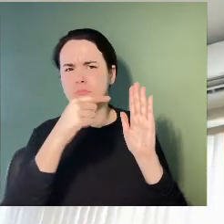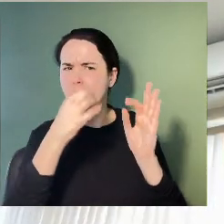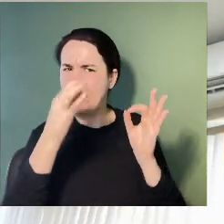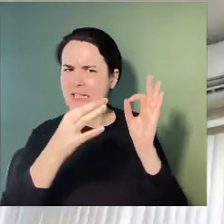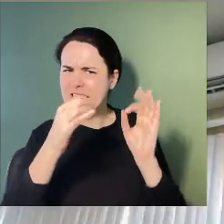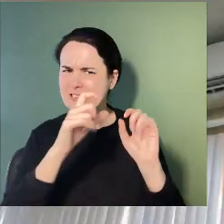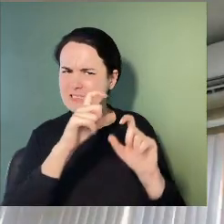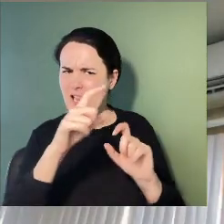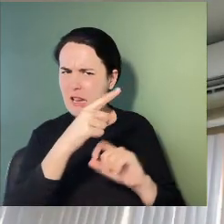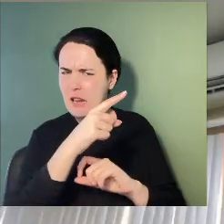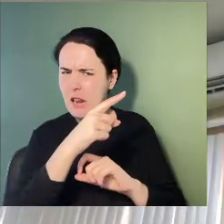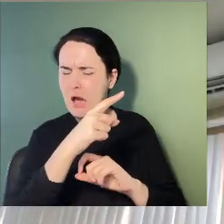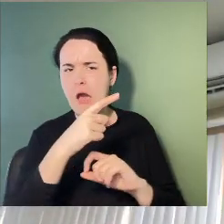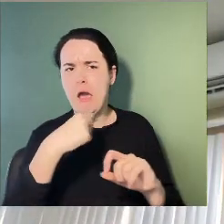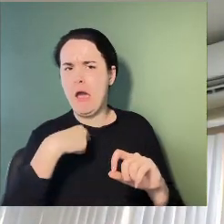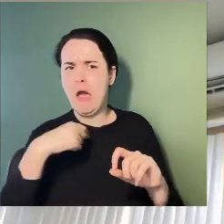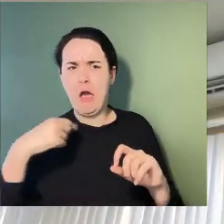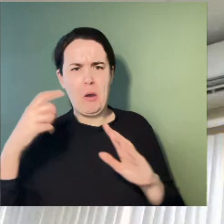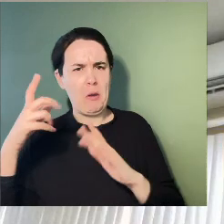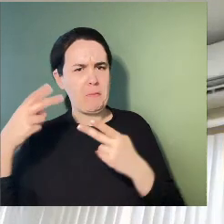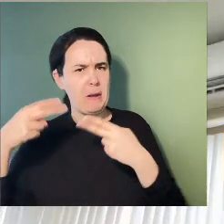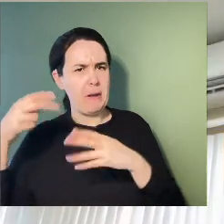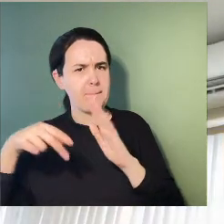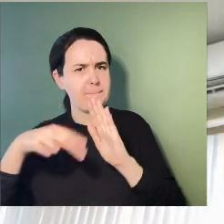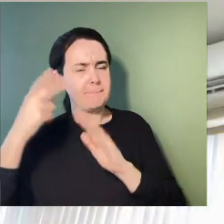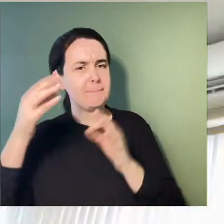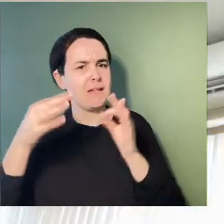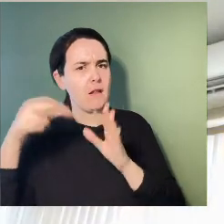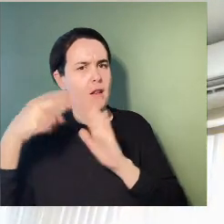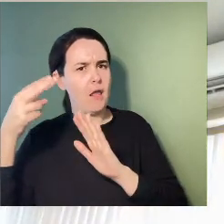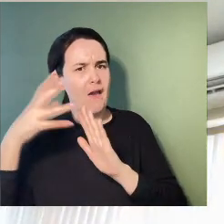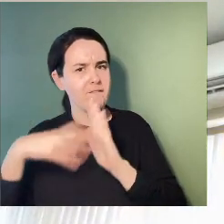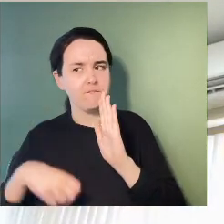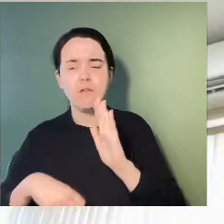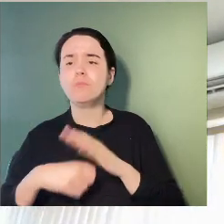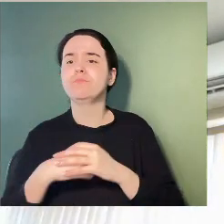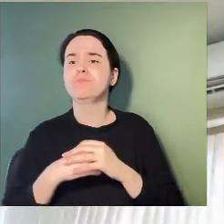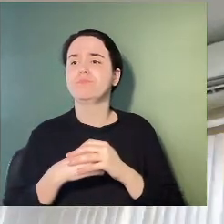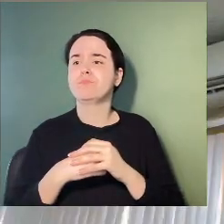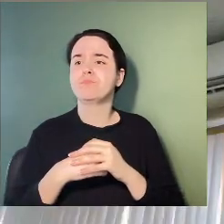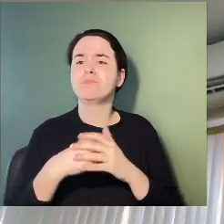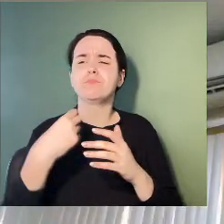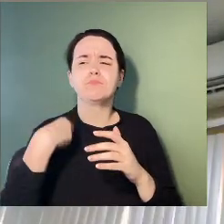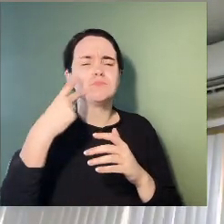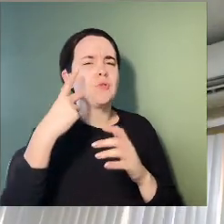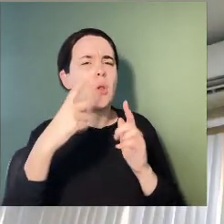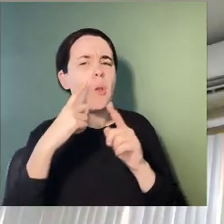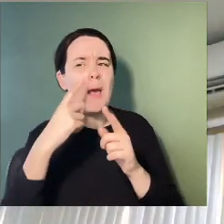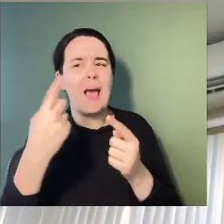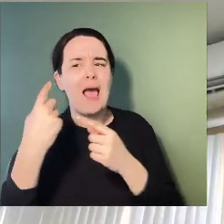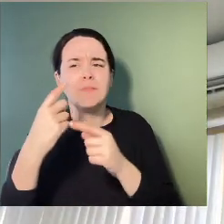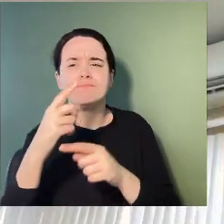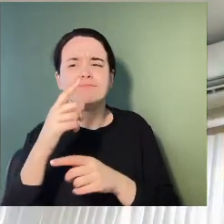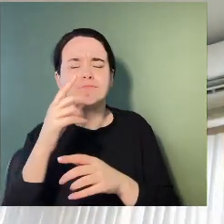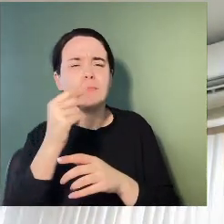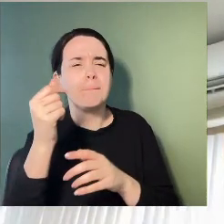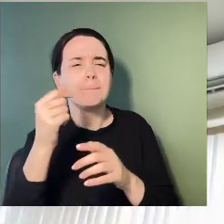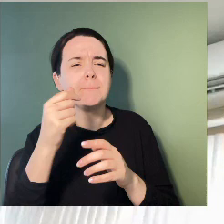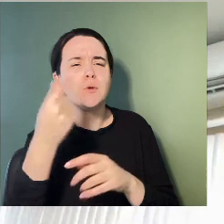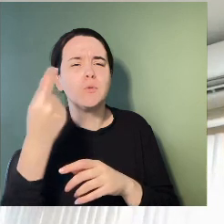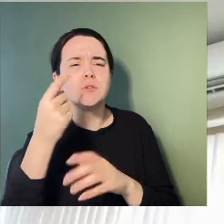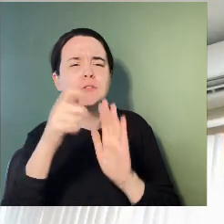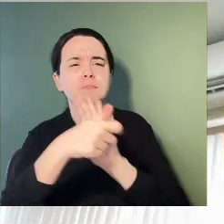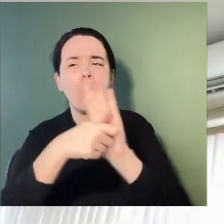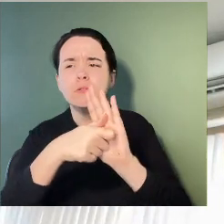post, there was a time during the 2023 election, we wanted to sponsor some of our posts. We were not able to as a result